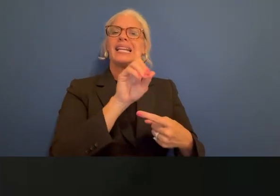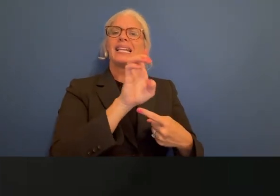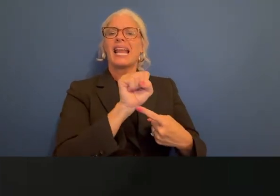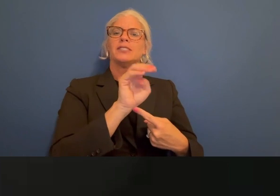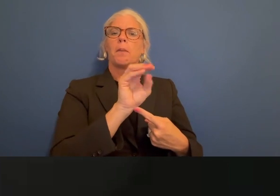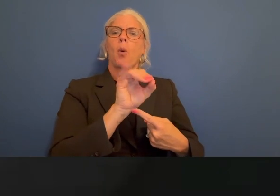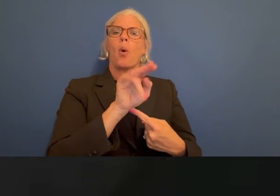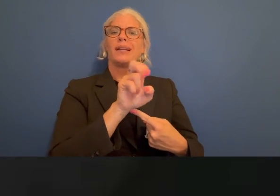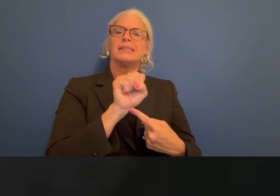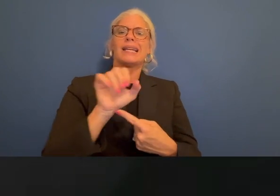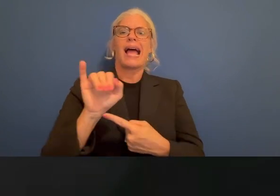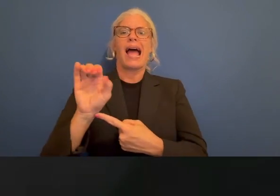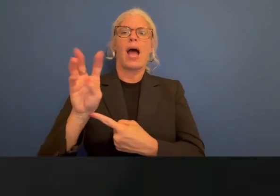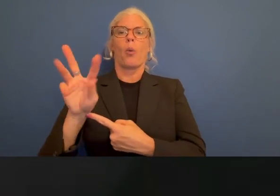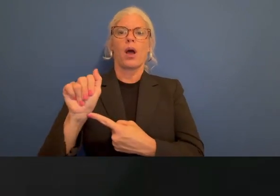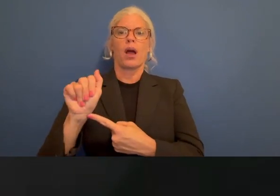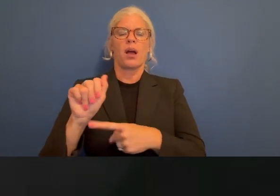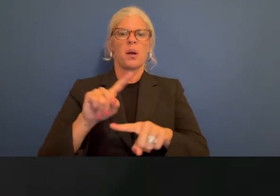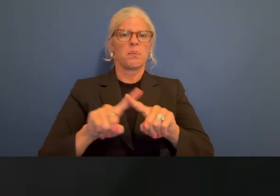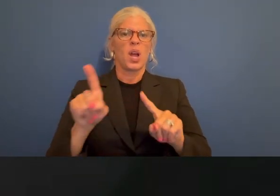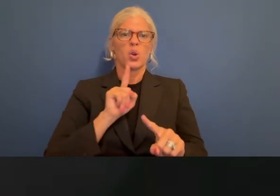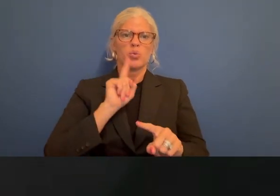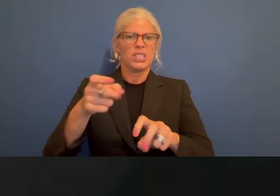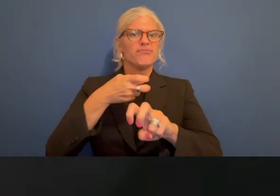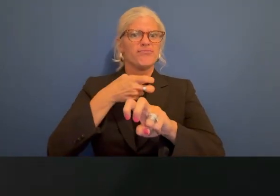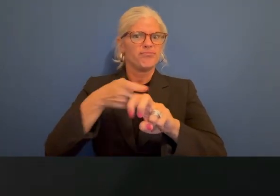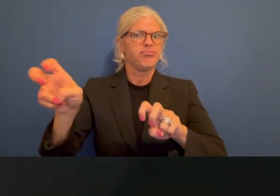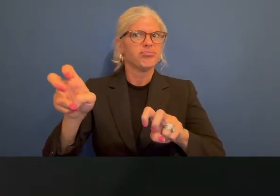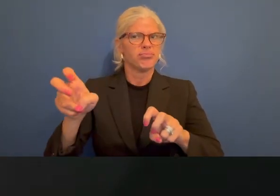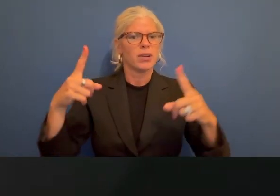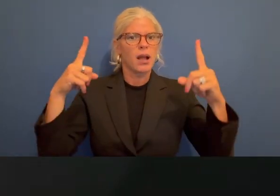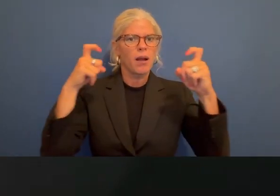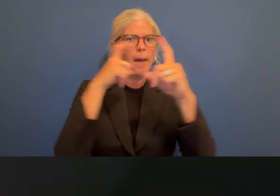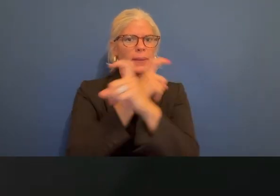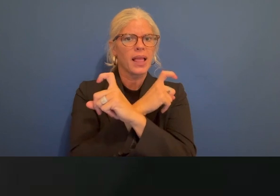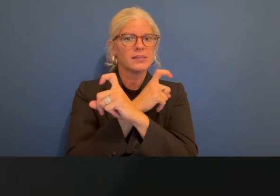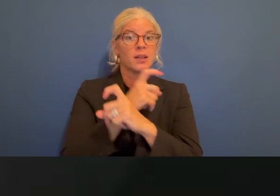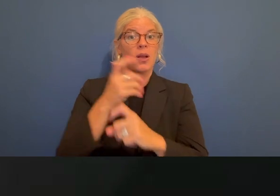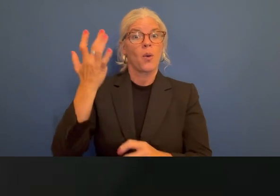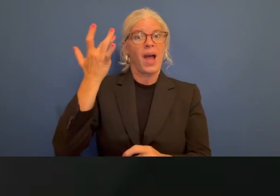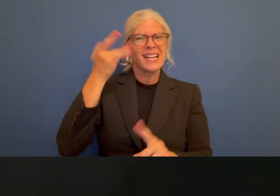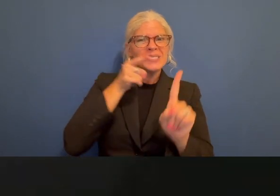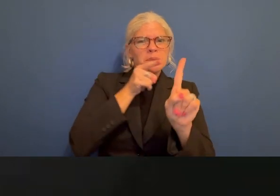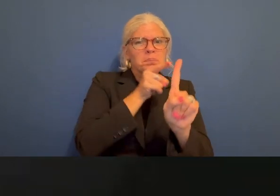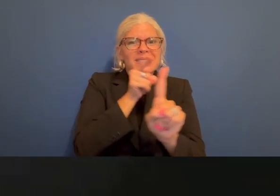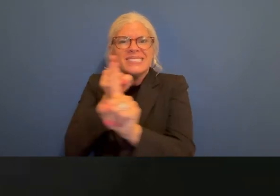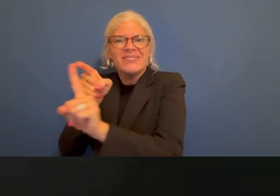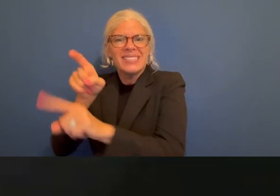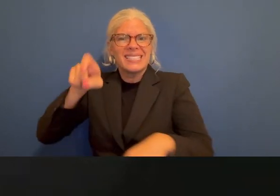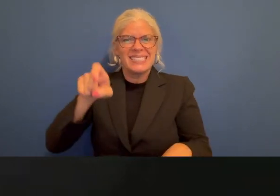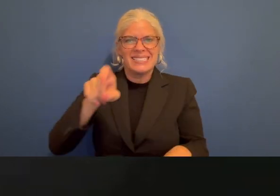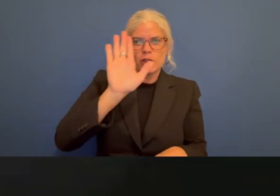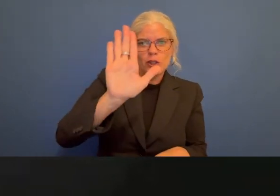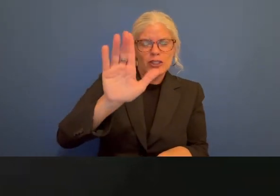accessible apartment, Des Moines, Iowa. But it's much more complex than that because the